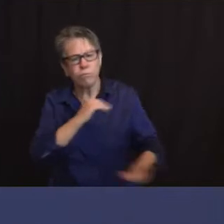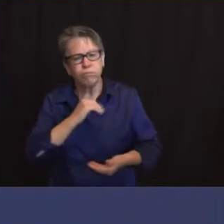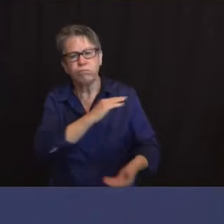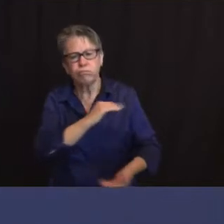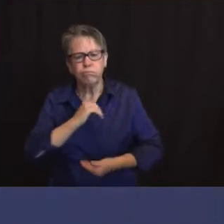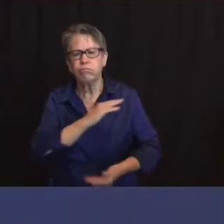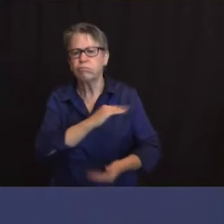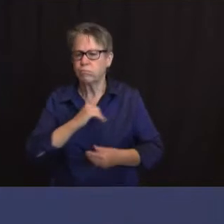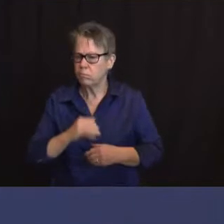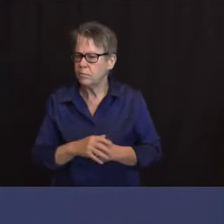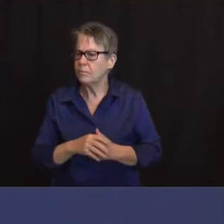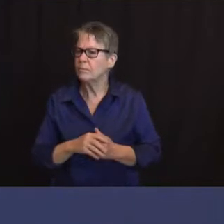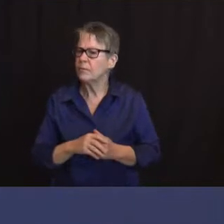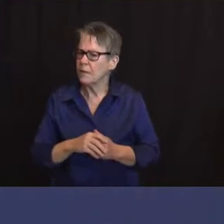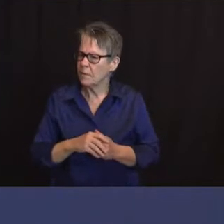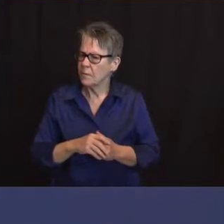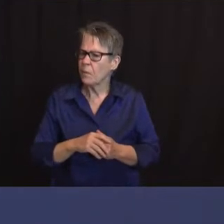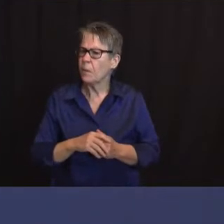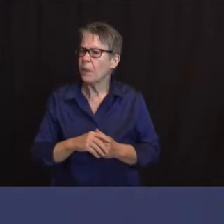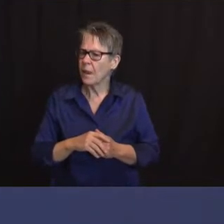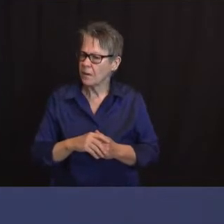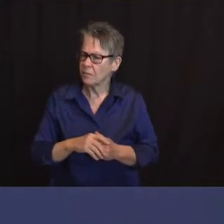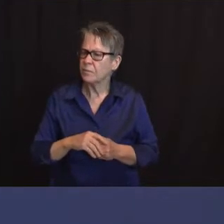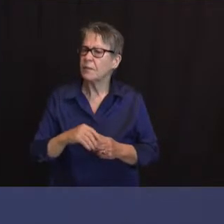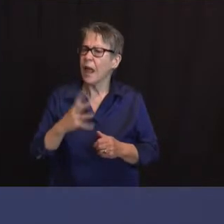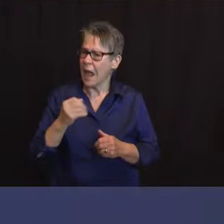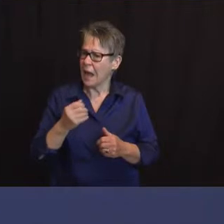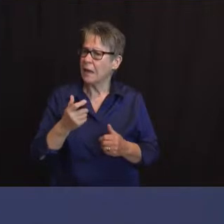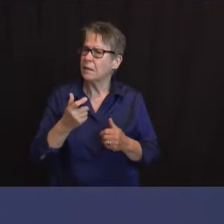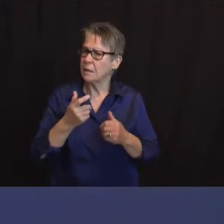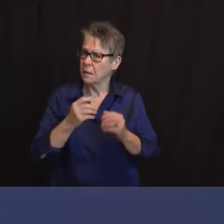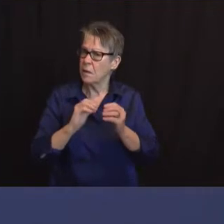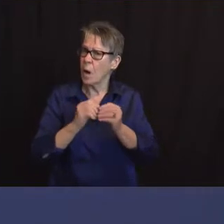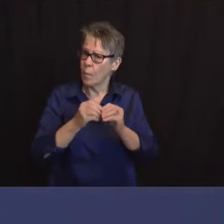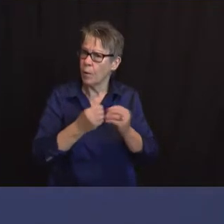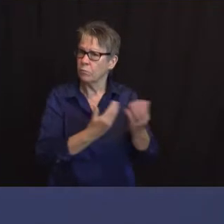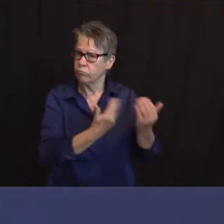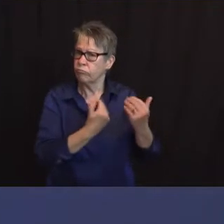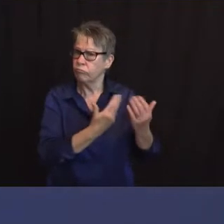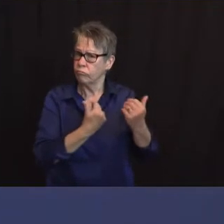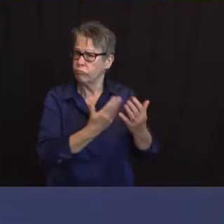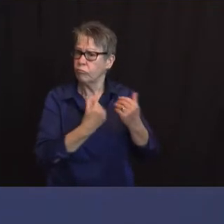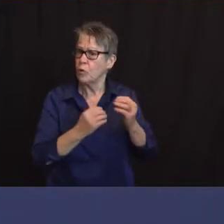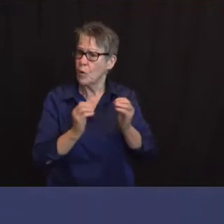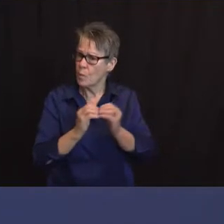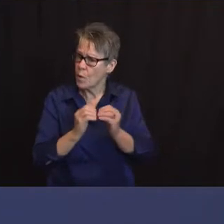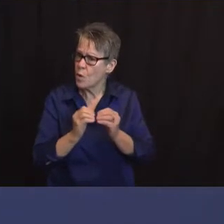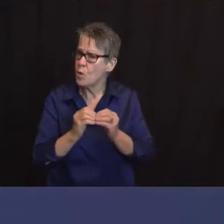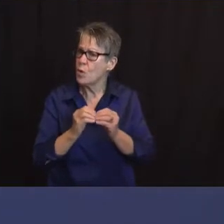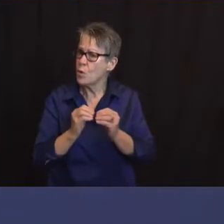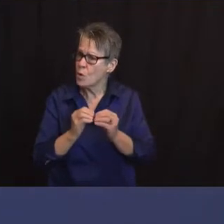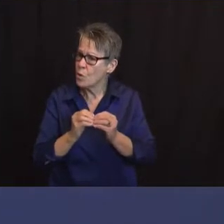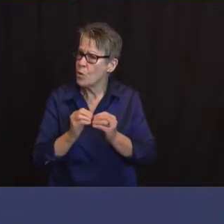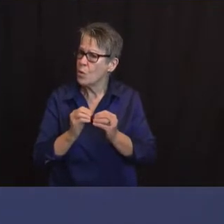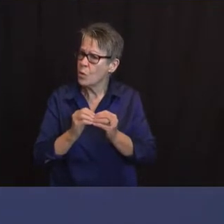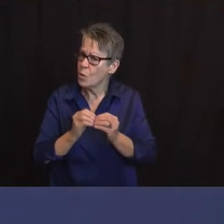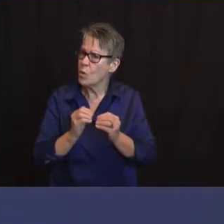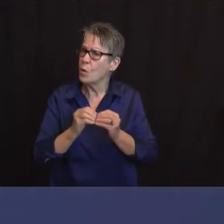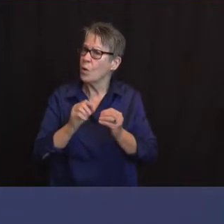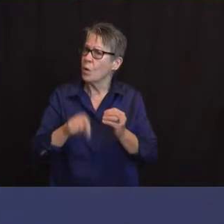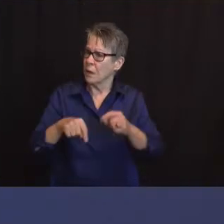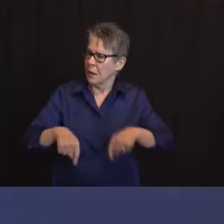look at, okay, we know we're going up, but are we going up per capita at the rate we should be, particularly given